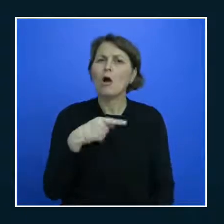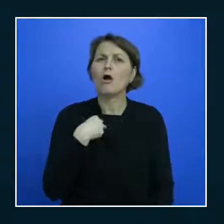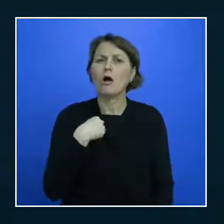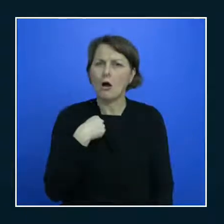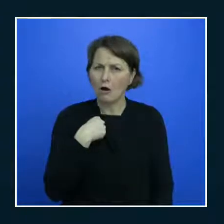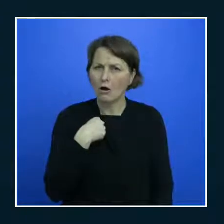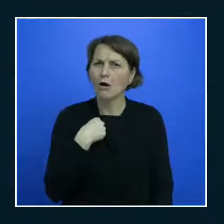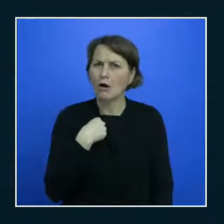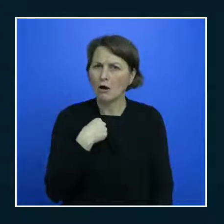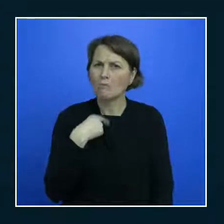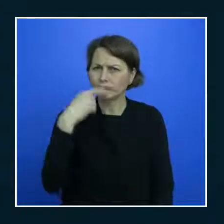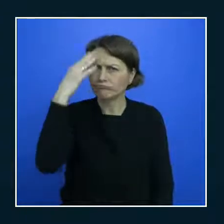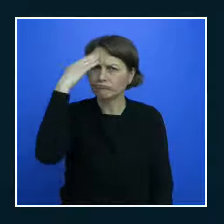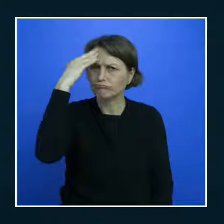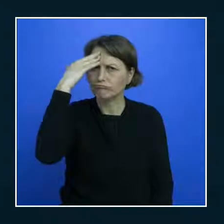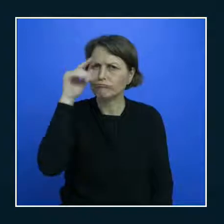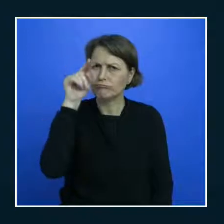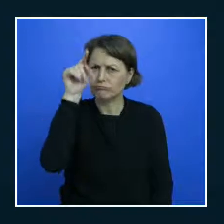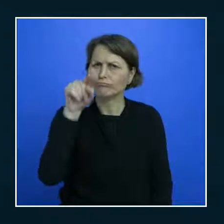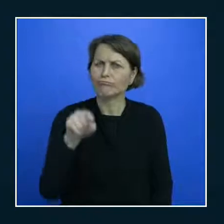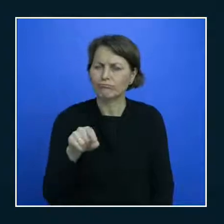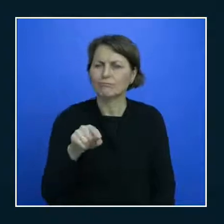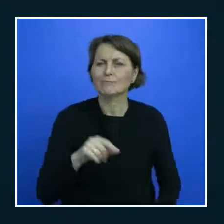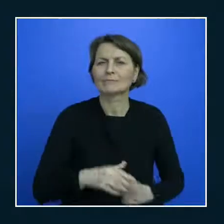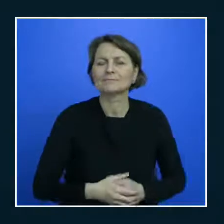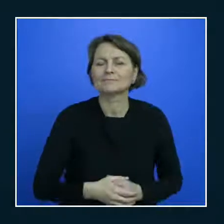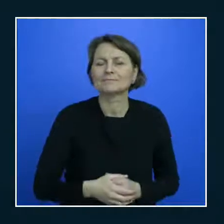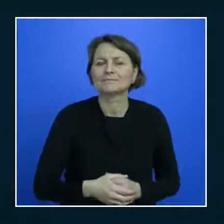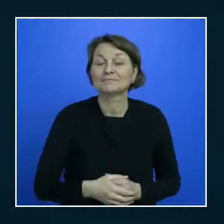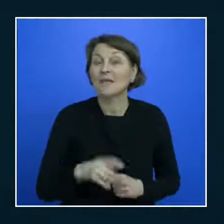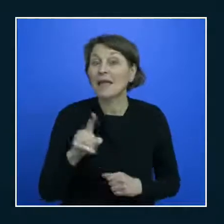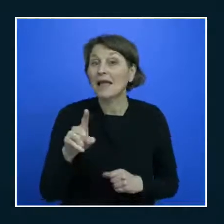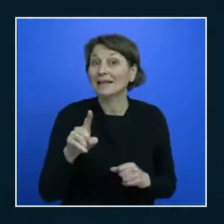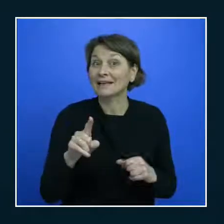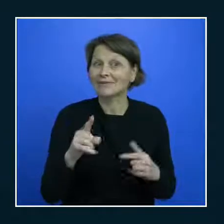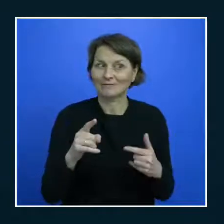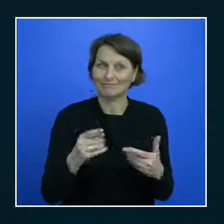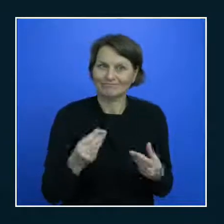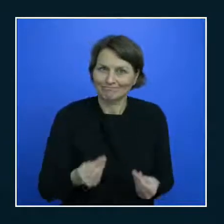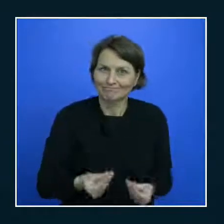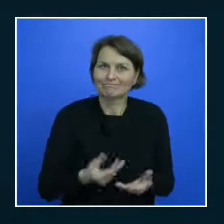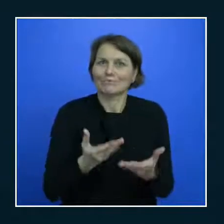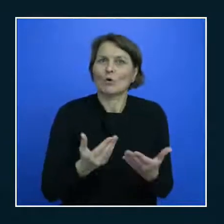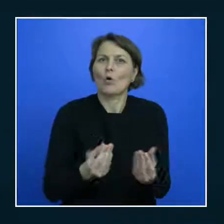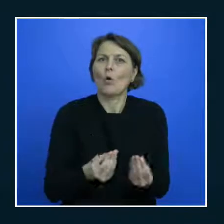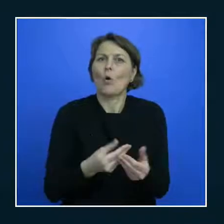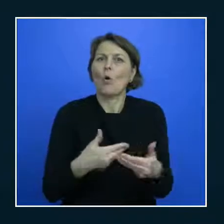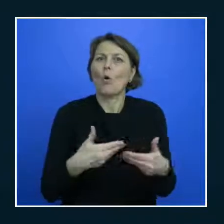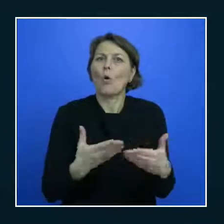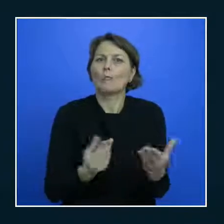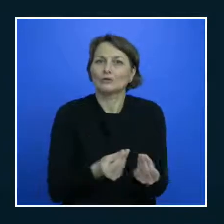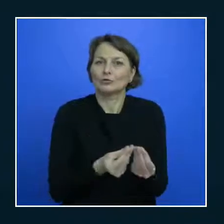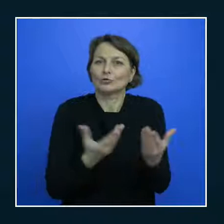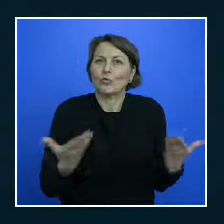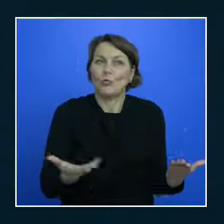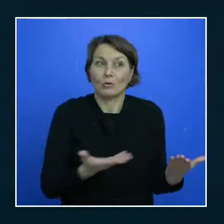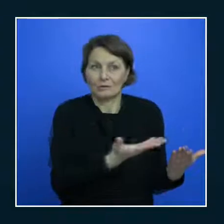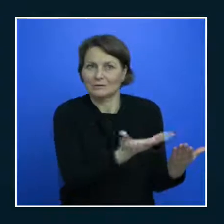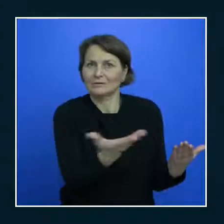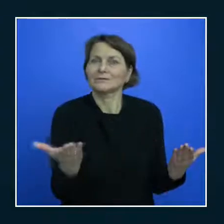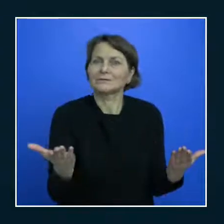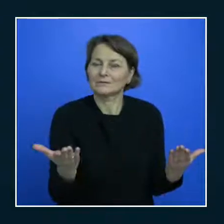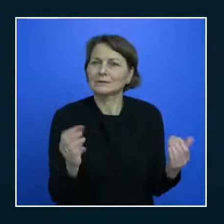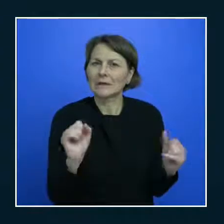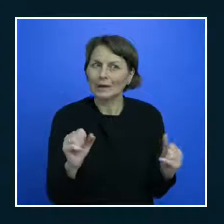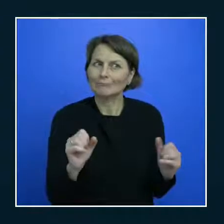and I think that making it open source and available, I think this really has a lot of potential